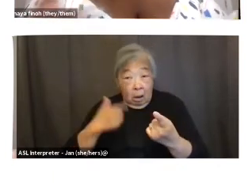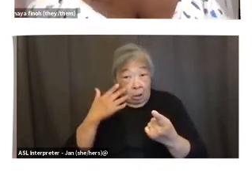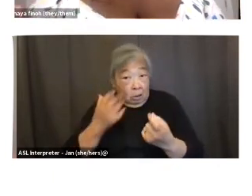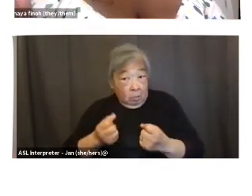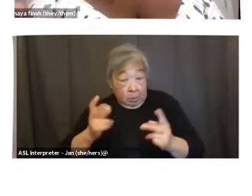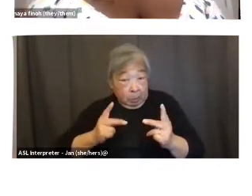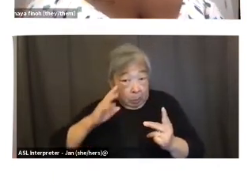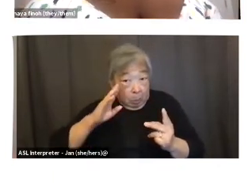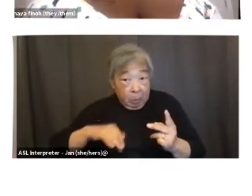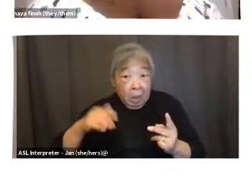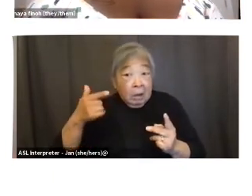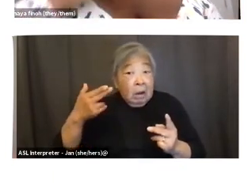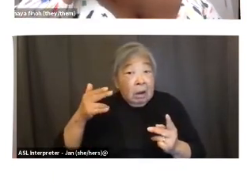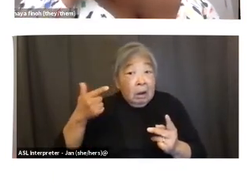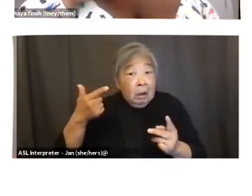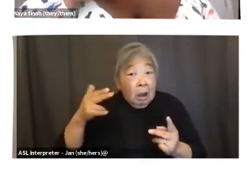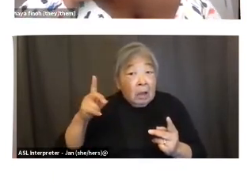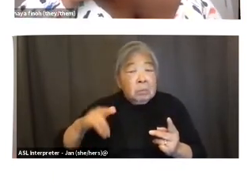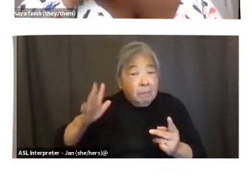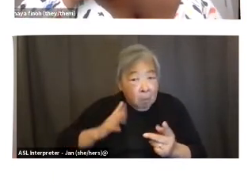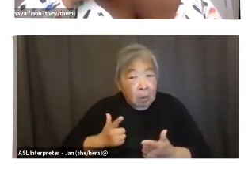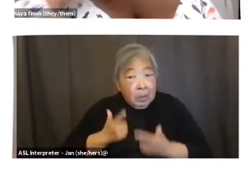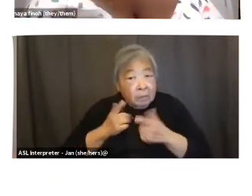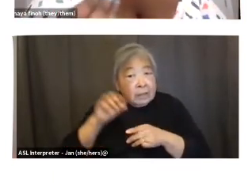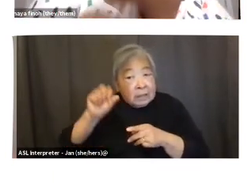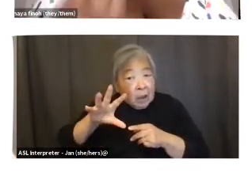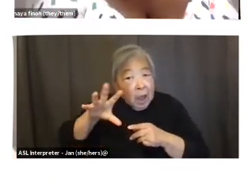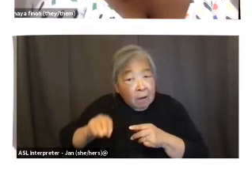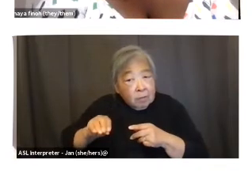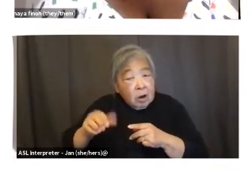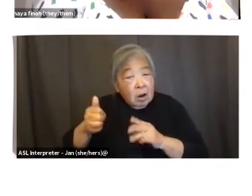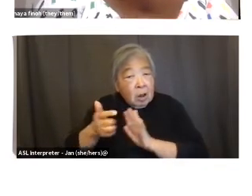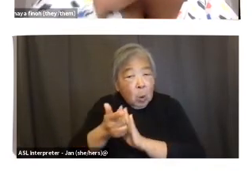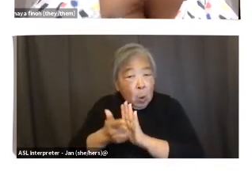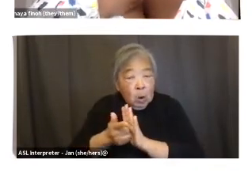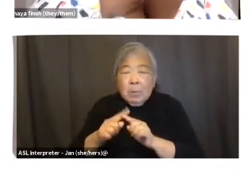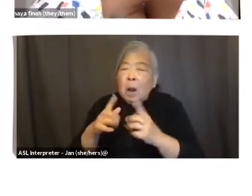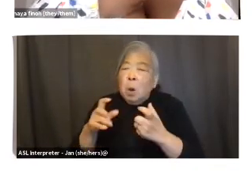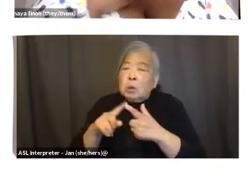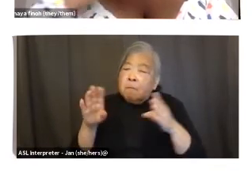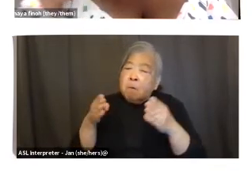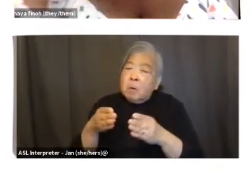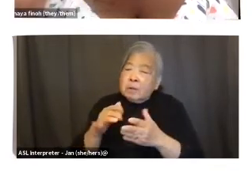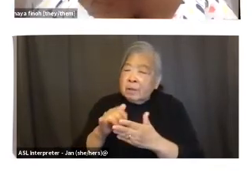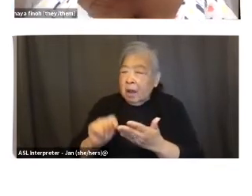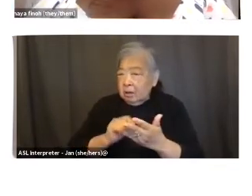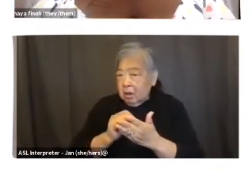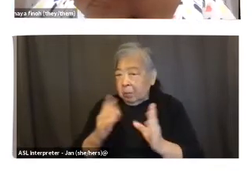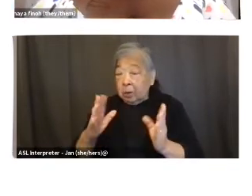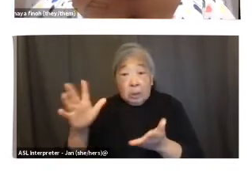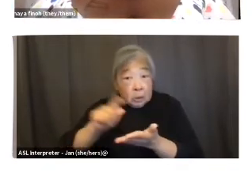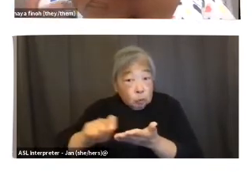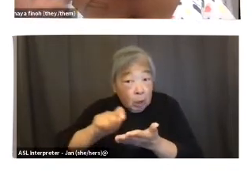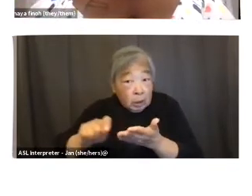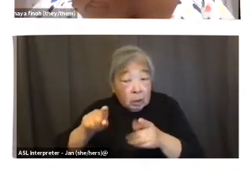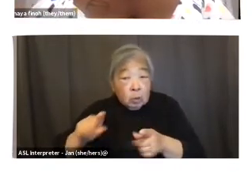spent a significant time in South Africa as a lawyer, but I want to focus on that time period. His writings during this